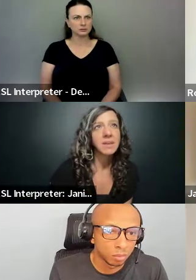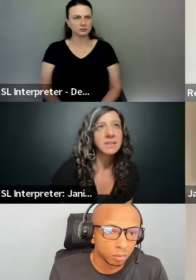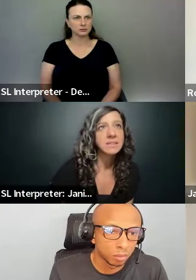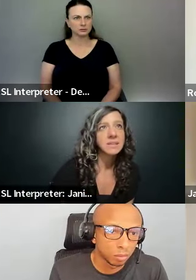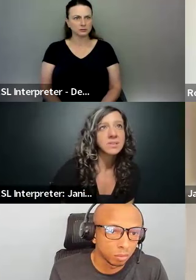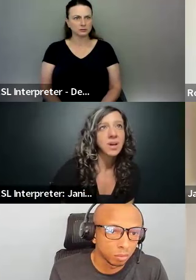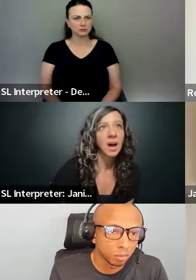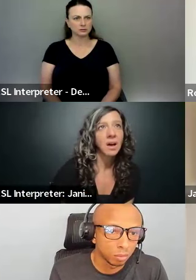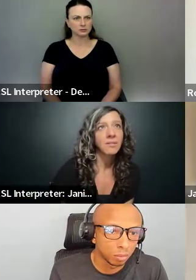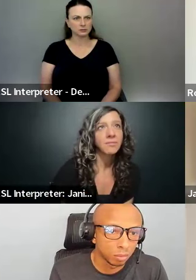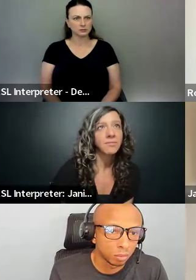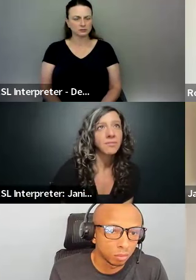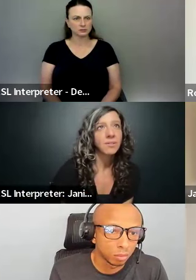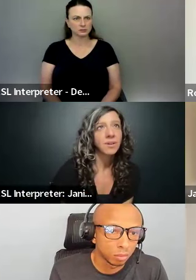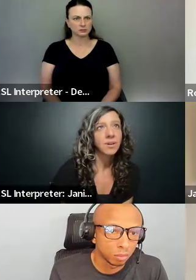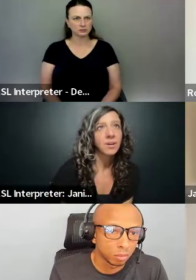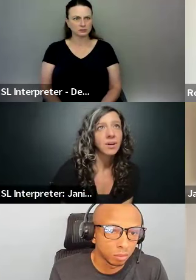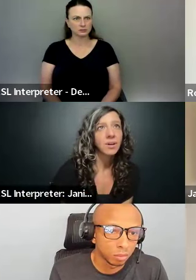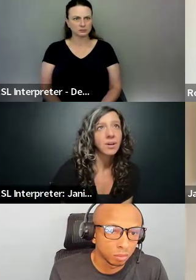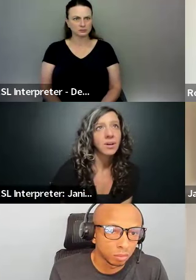it may be easy to have